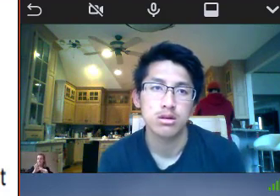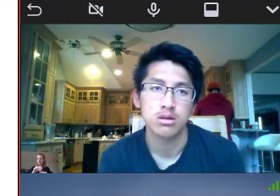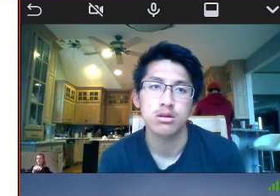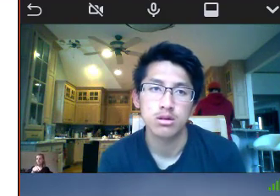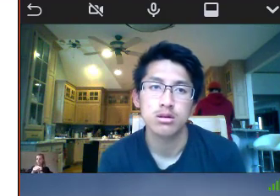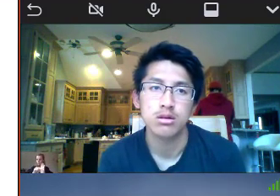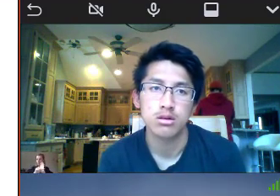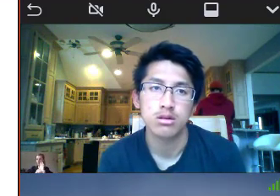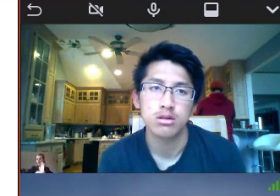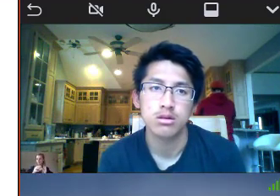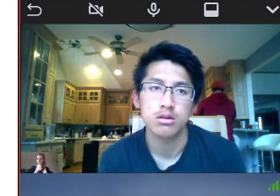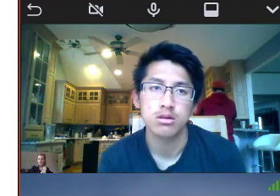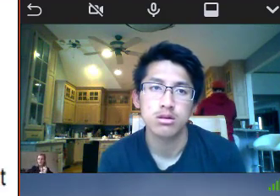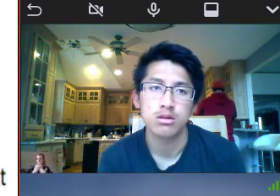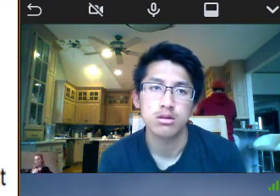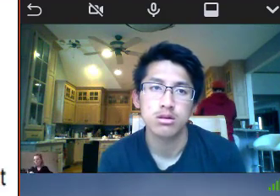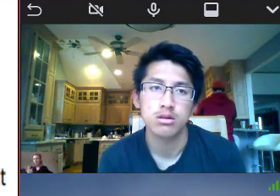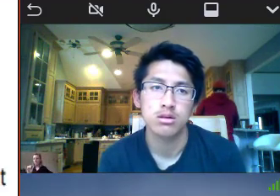So